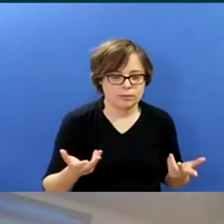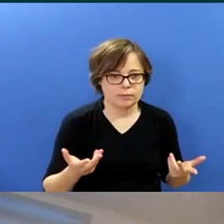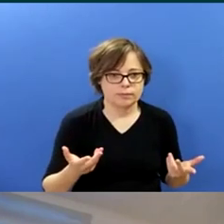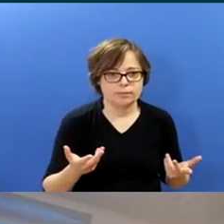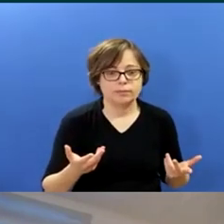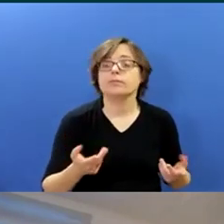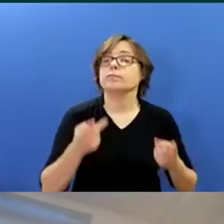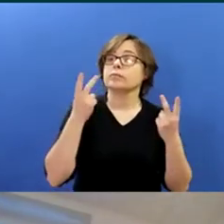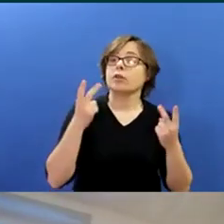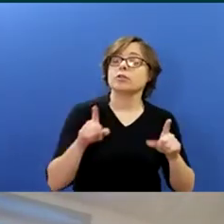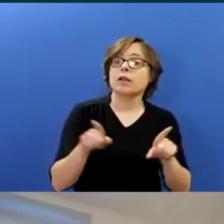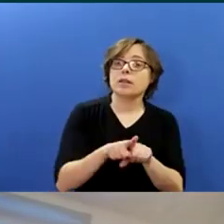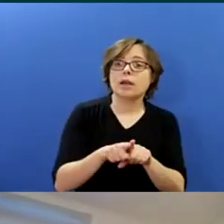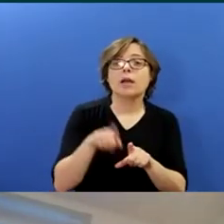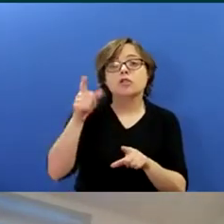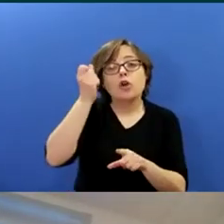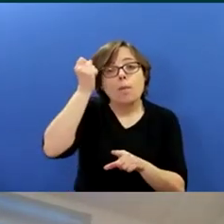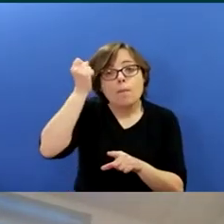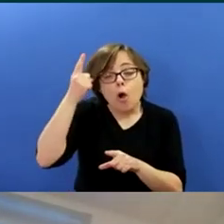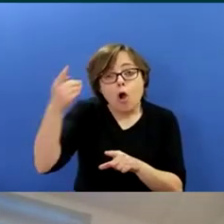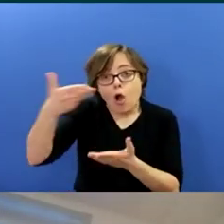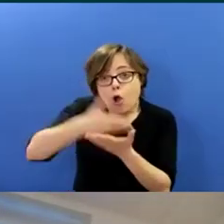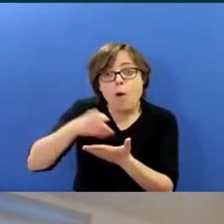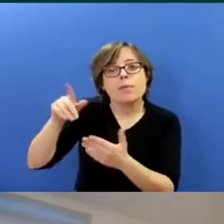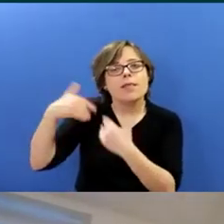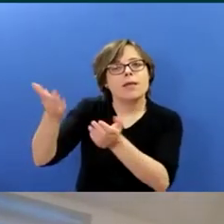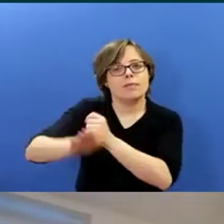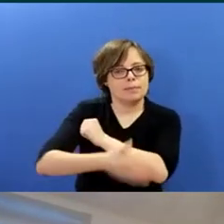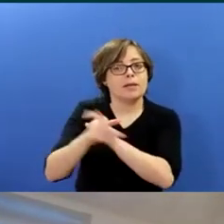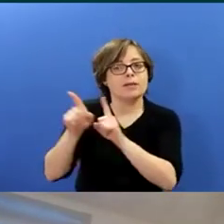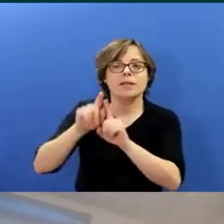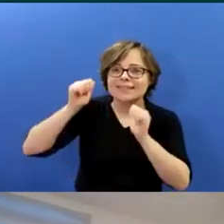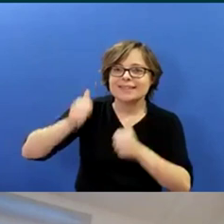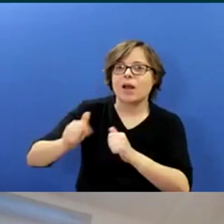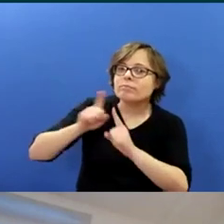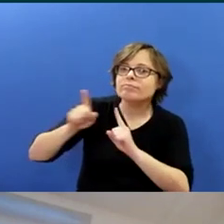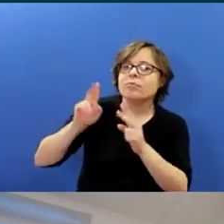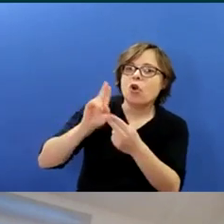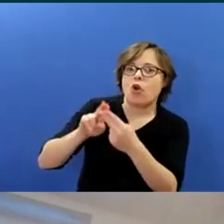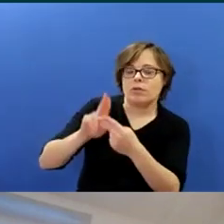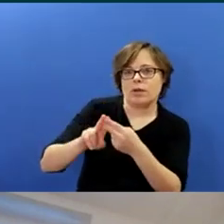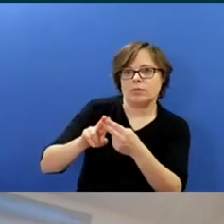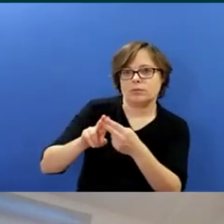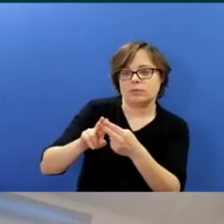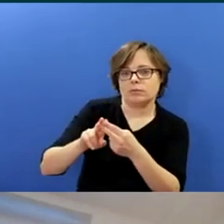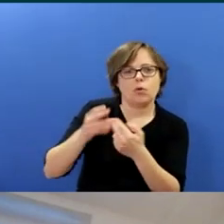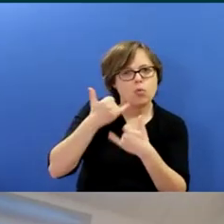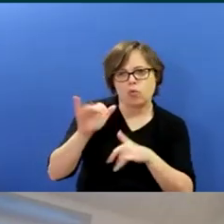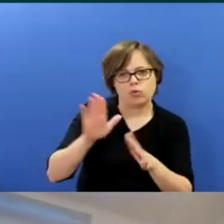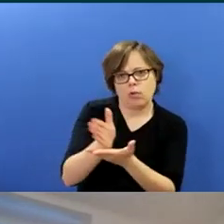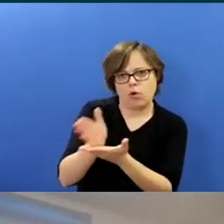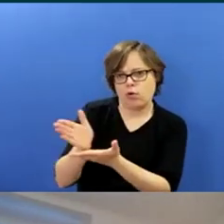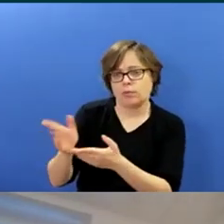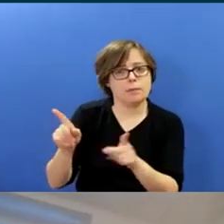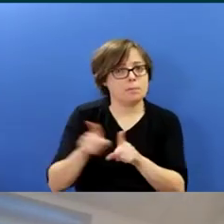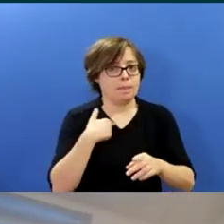and constant communication on all available channels is important. Yeah. So as I said before, media announcements,